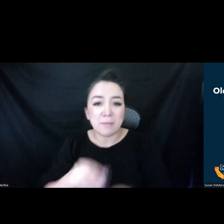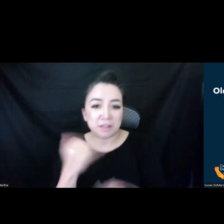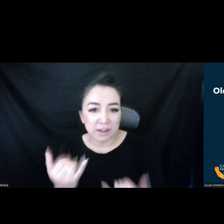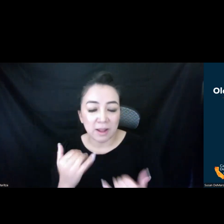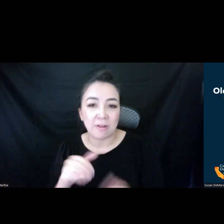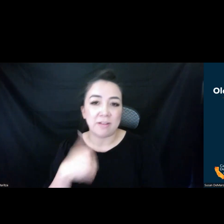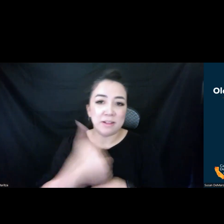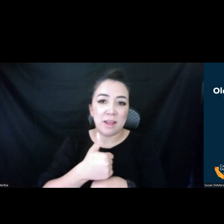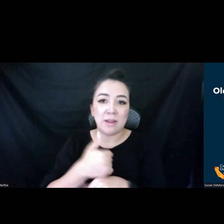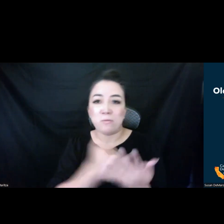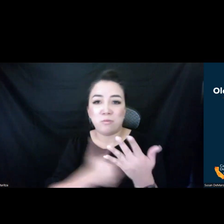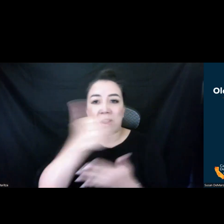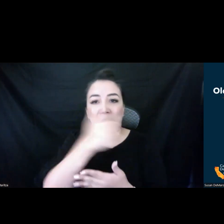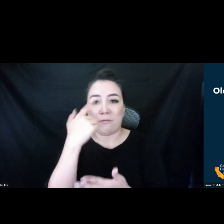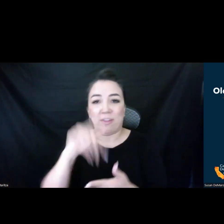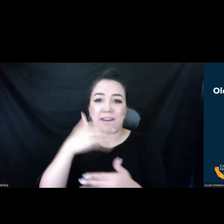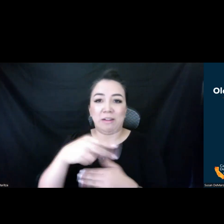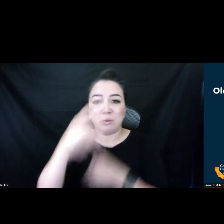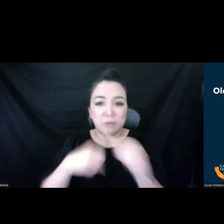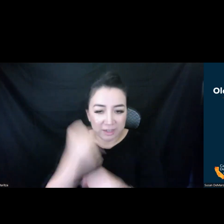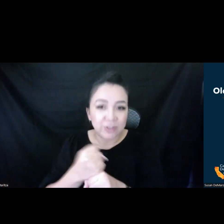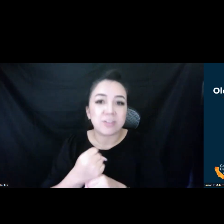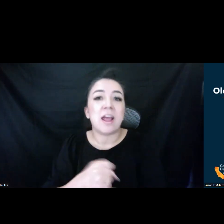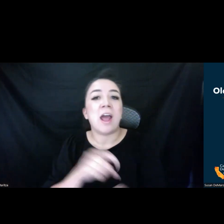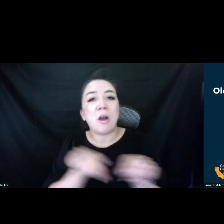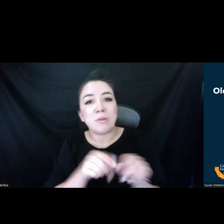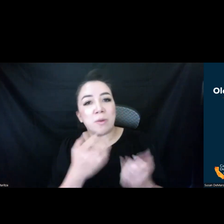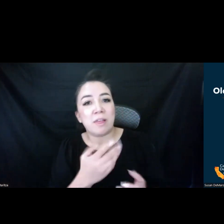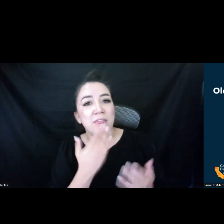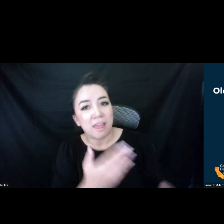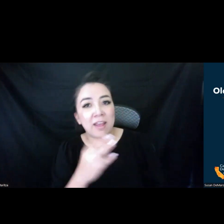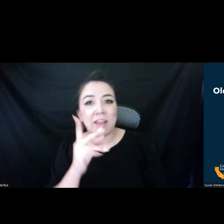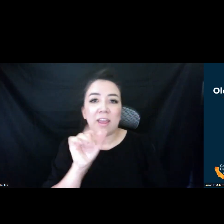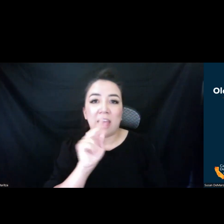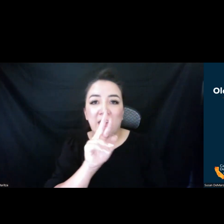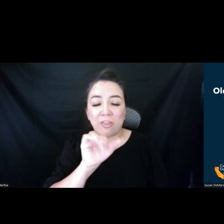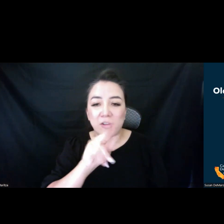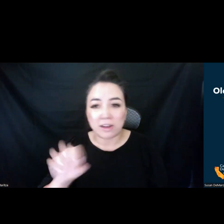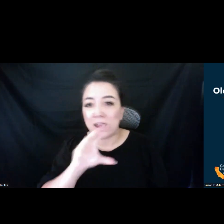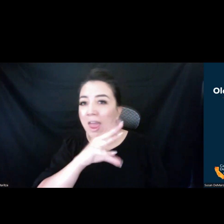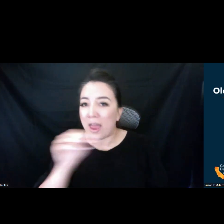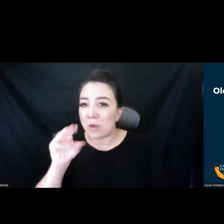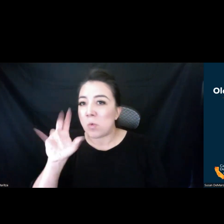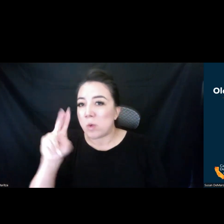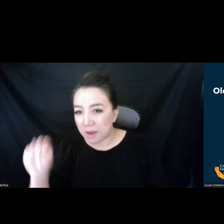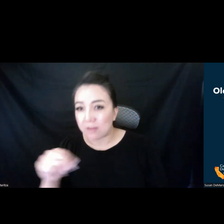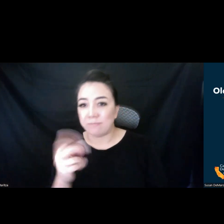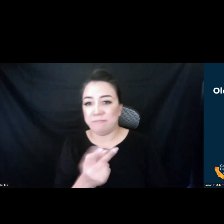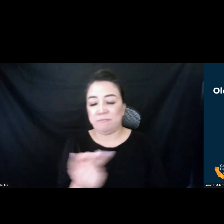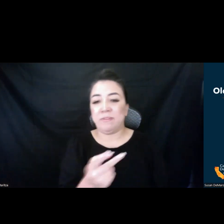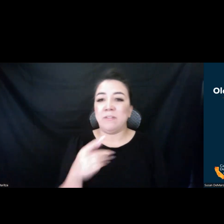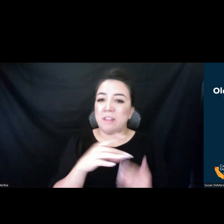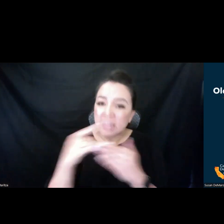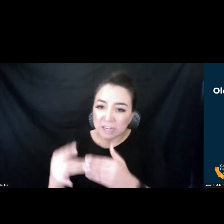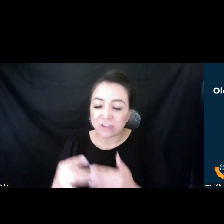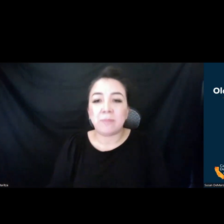setting priorities for the next 2 years. I also wanted to thank Catherine and Wynn for their leadership as our chair and co-chair.